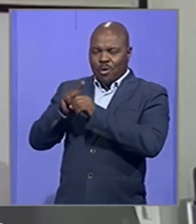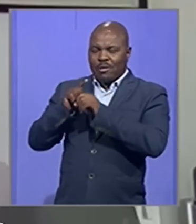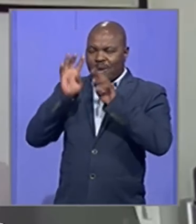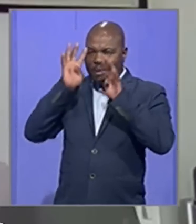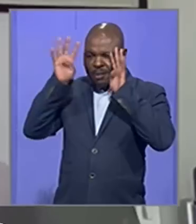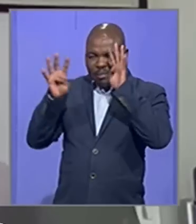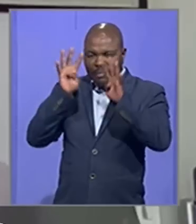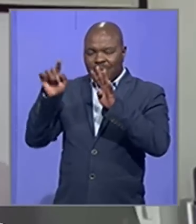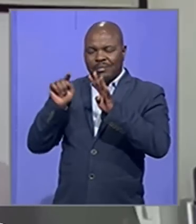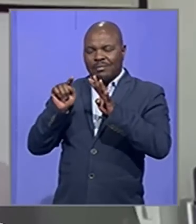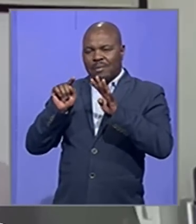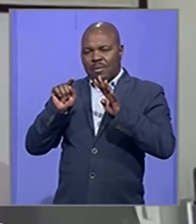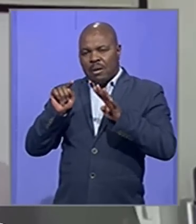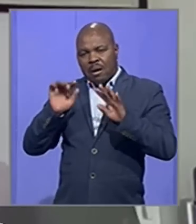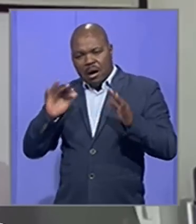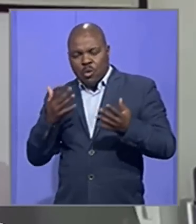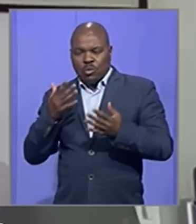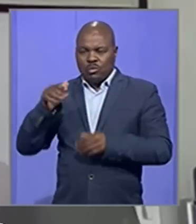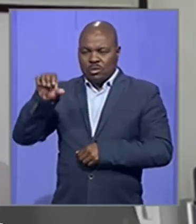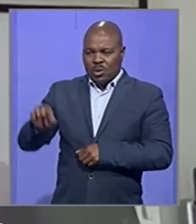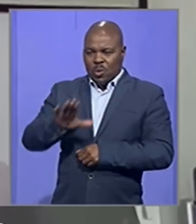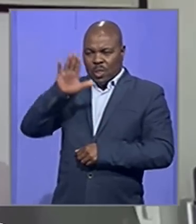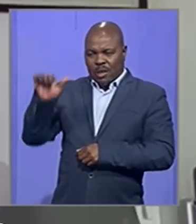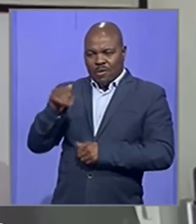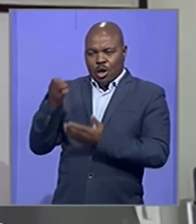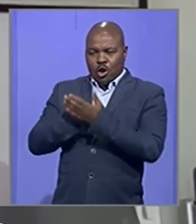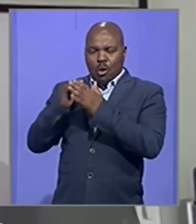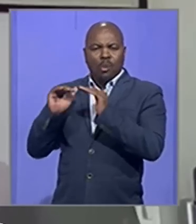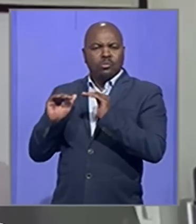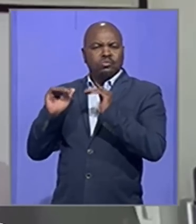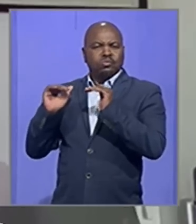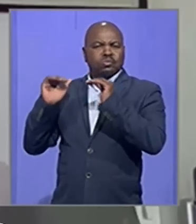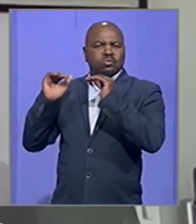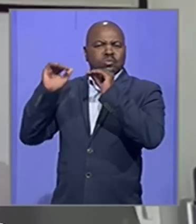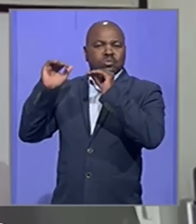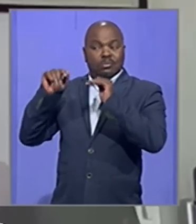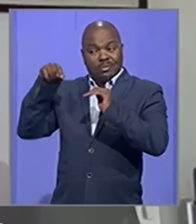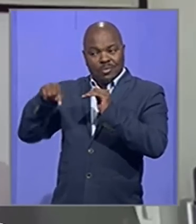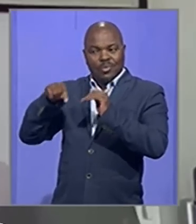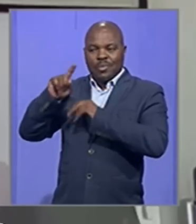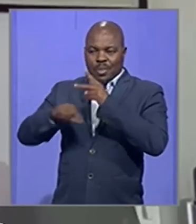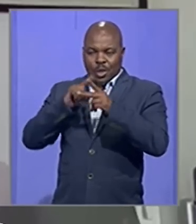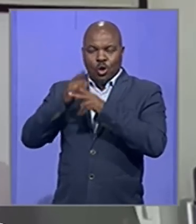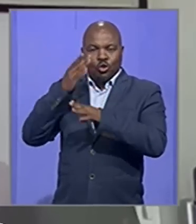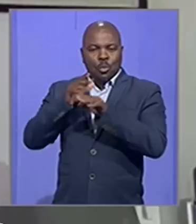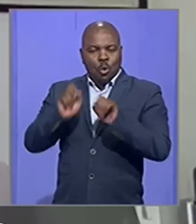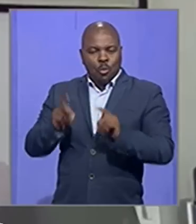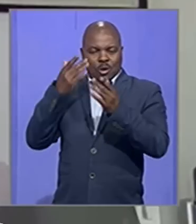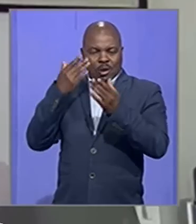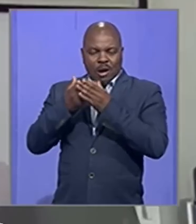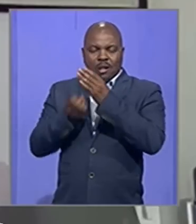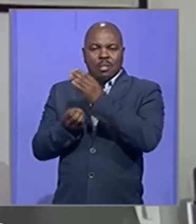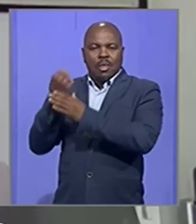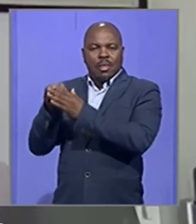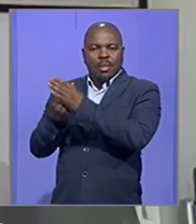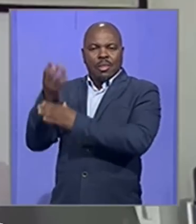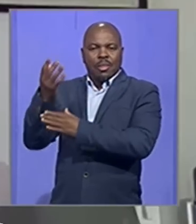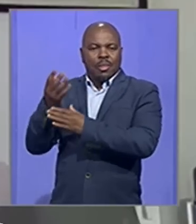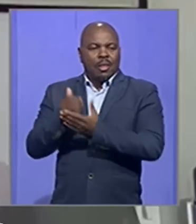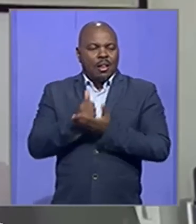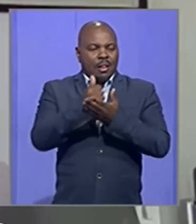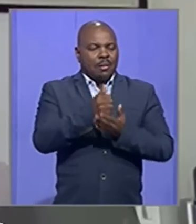to increase South Africa's economic growth rate, thus creating more job opportunities for the people in